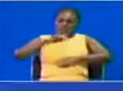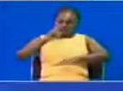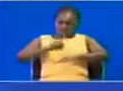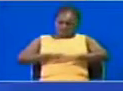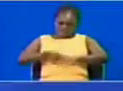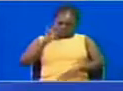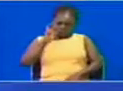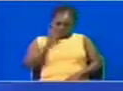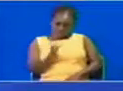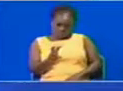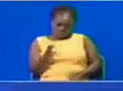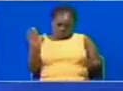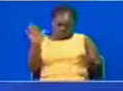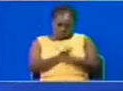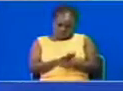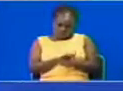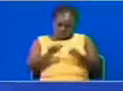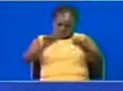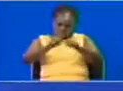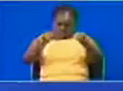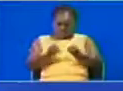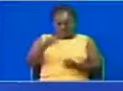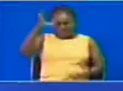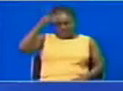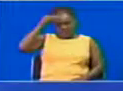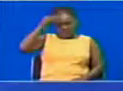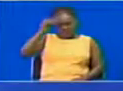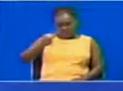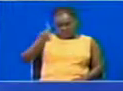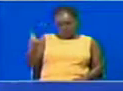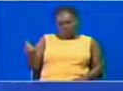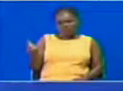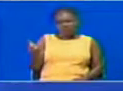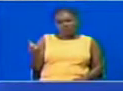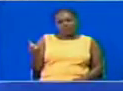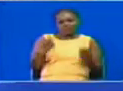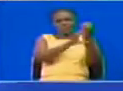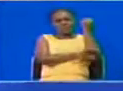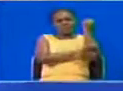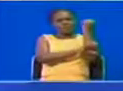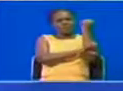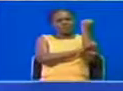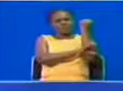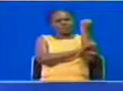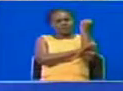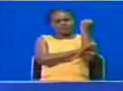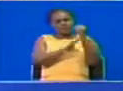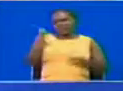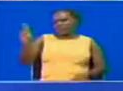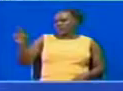look at the entire system of education, university education in this country? No, definitely